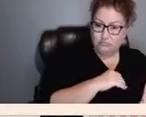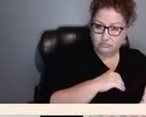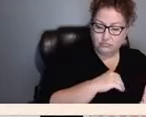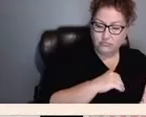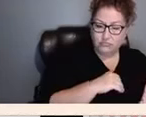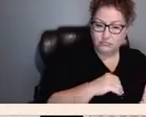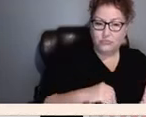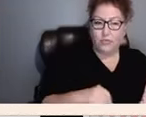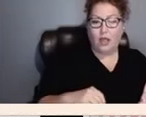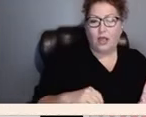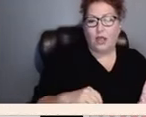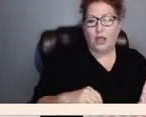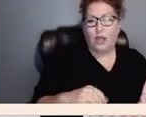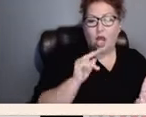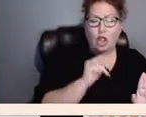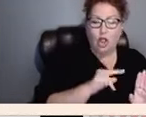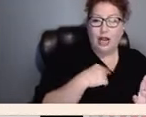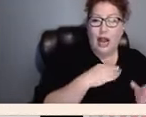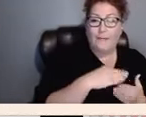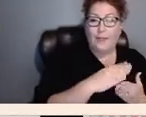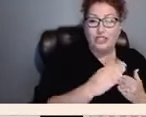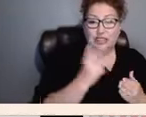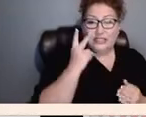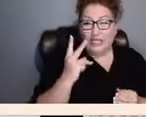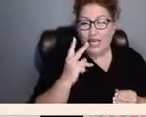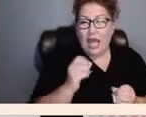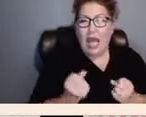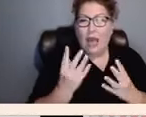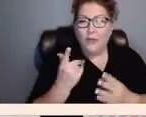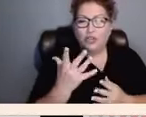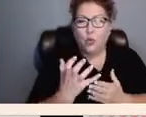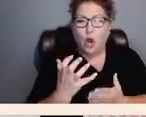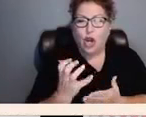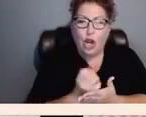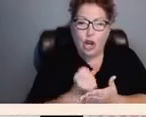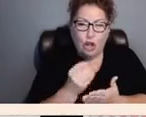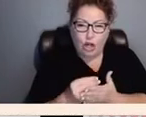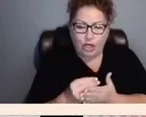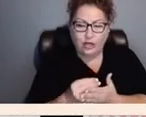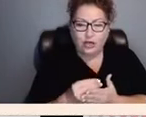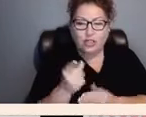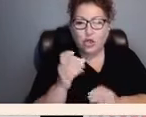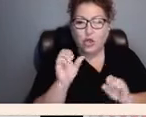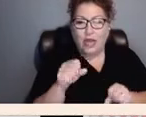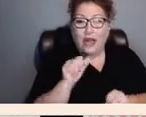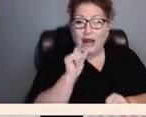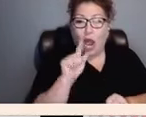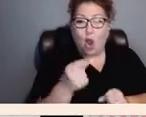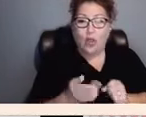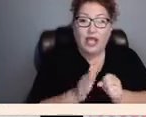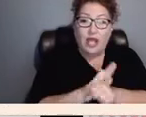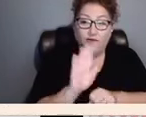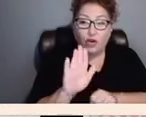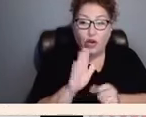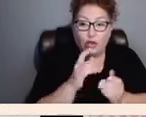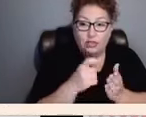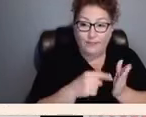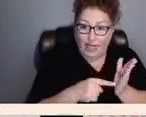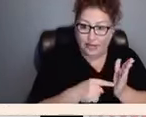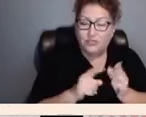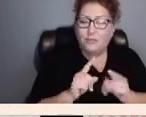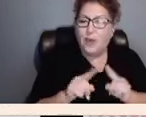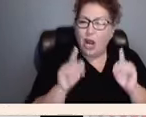Let's look at our budget and see, well, how much do you want to make so that you can not only cover your household expenses, but hopefully start saving